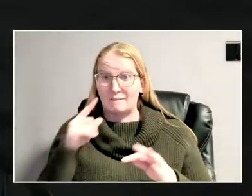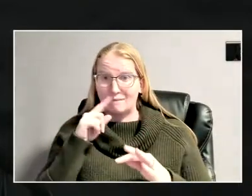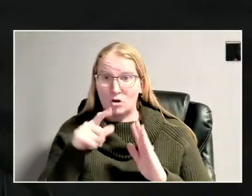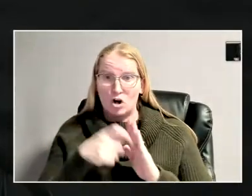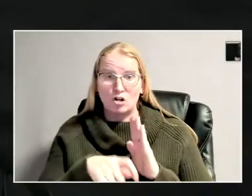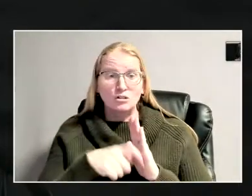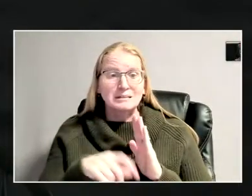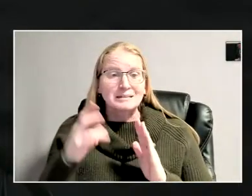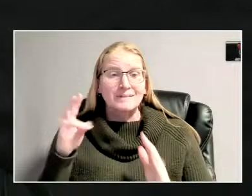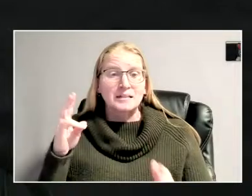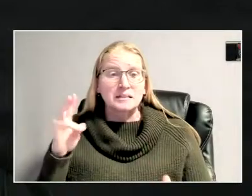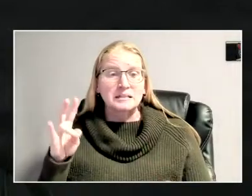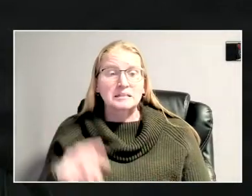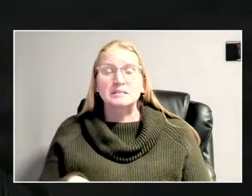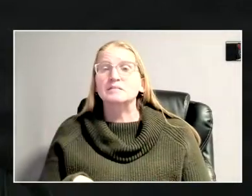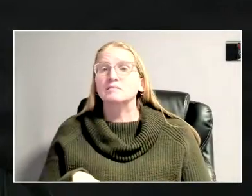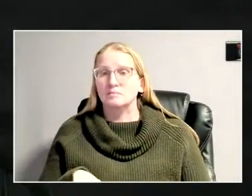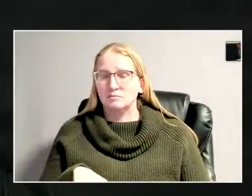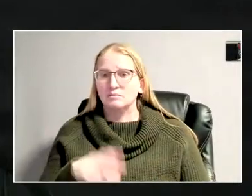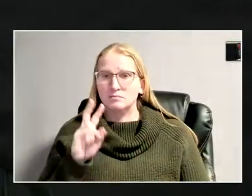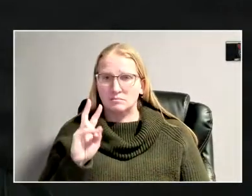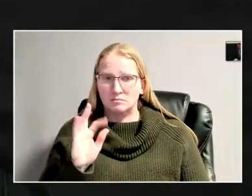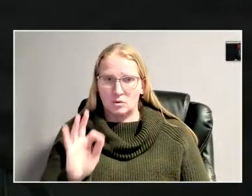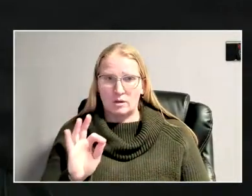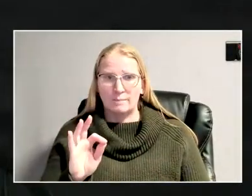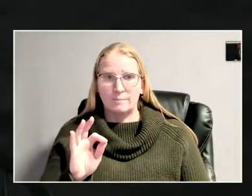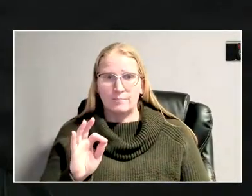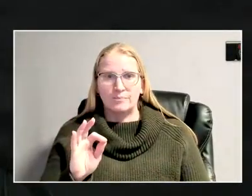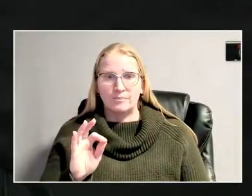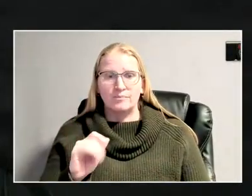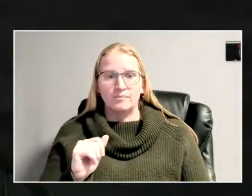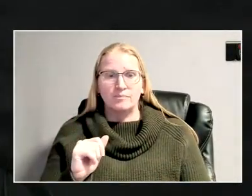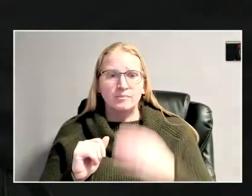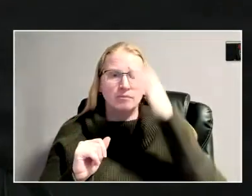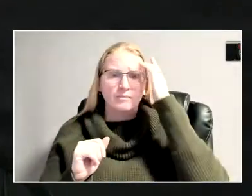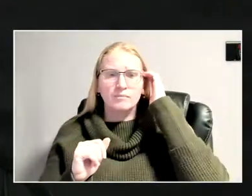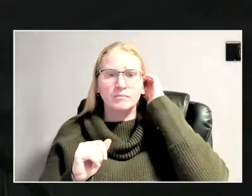objection no the next article is to pick the